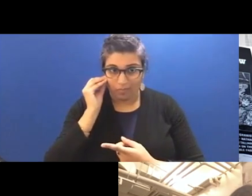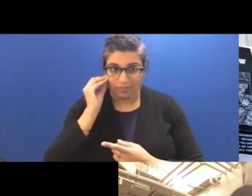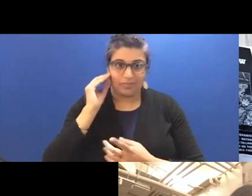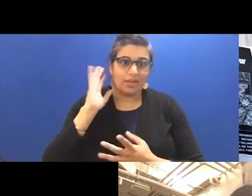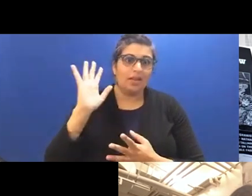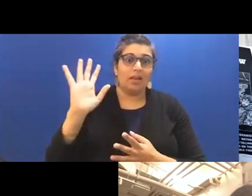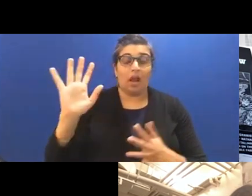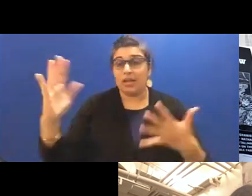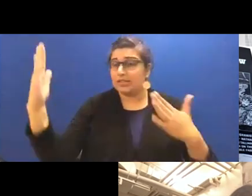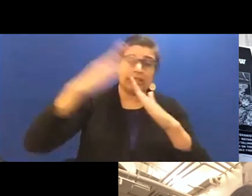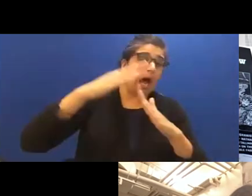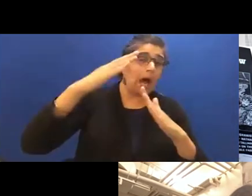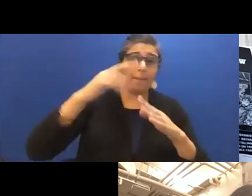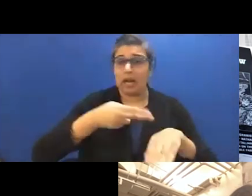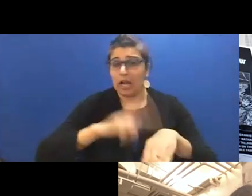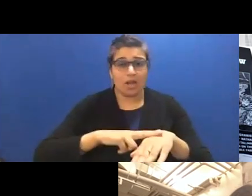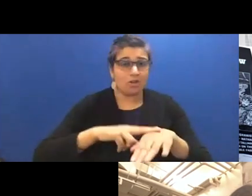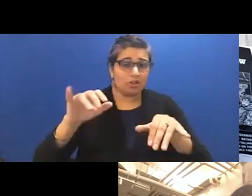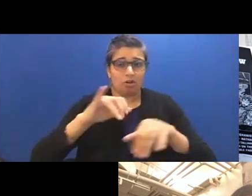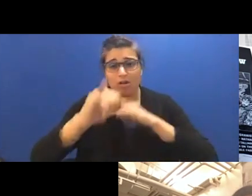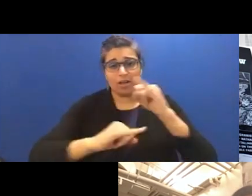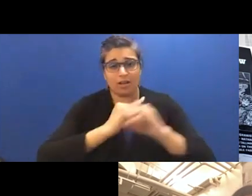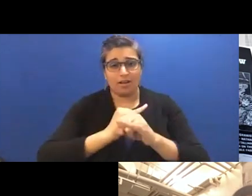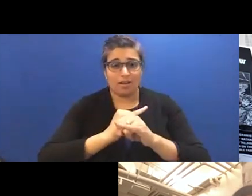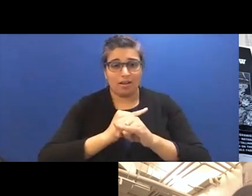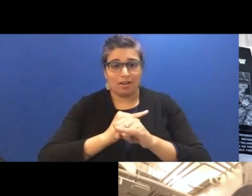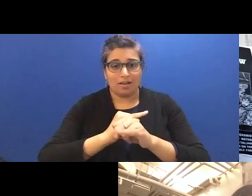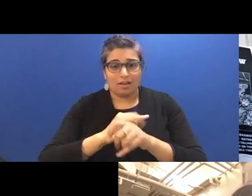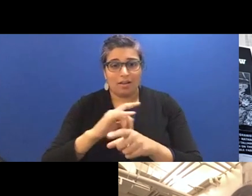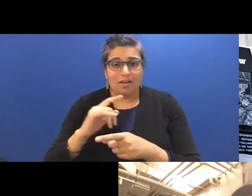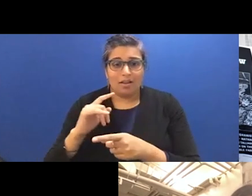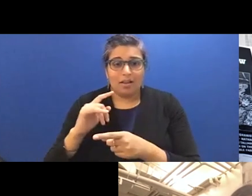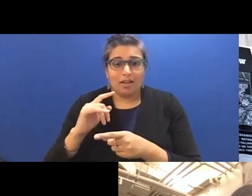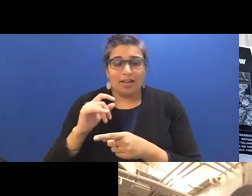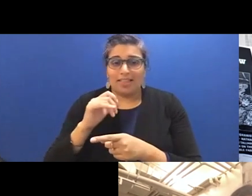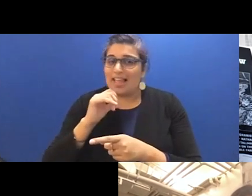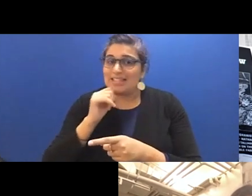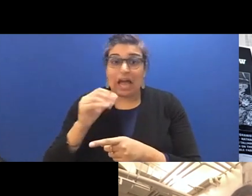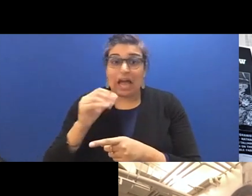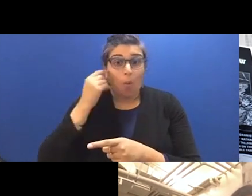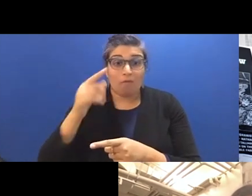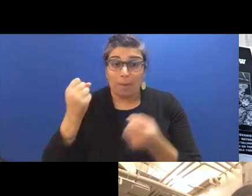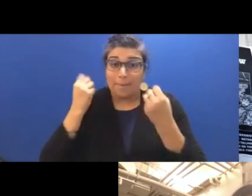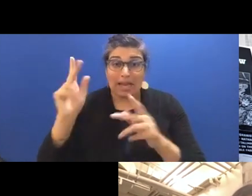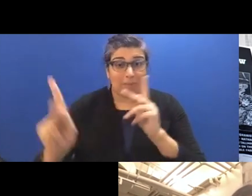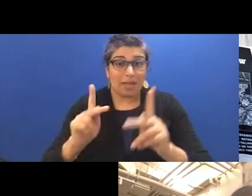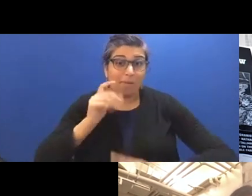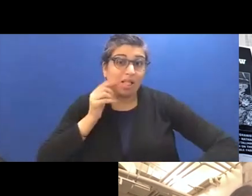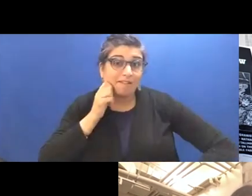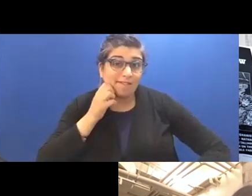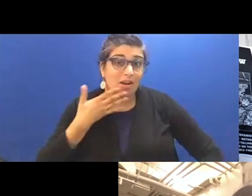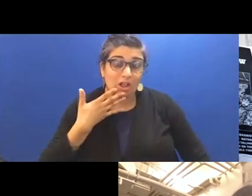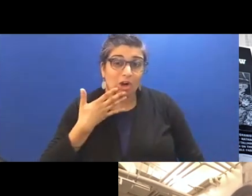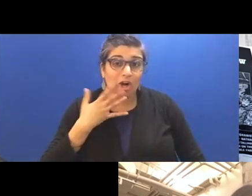national institution that stands in for an America, as I think we'll be talking about plenty tonight, that is not a home for many people of color, including